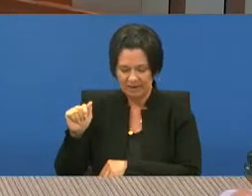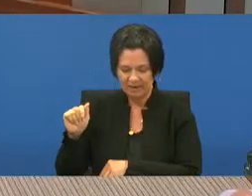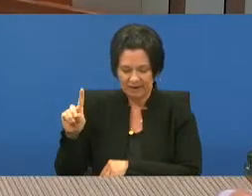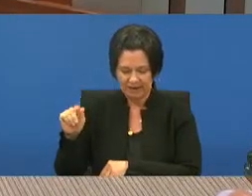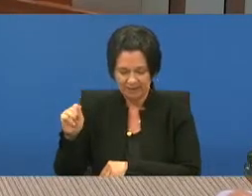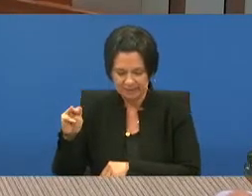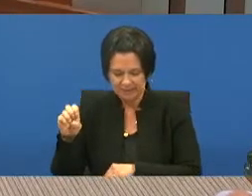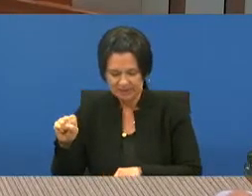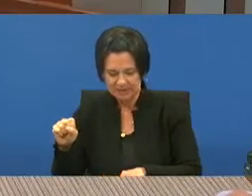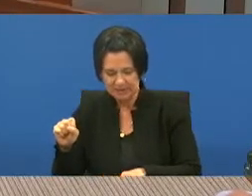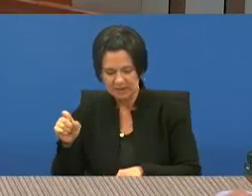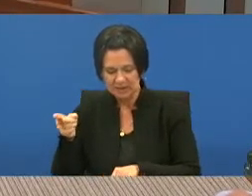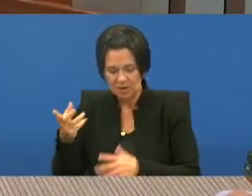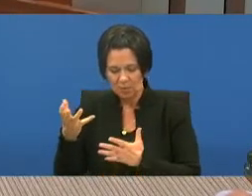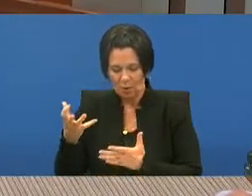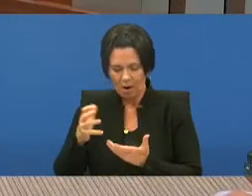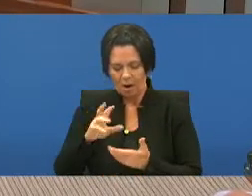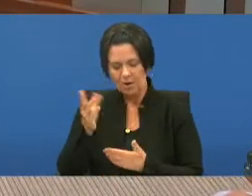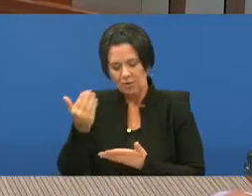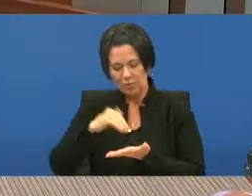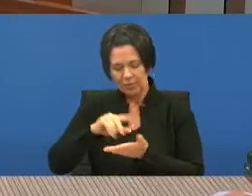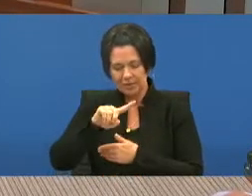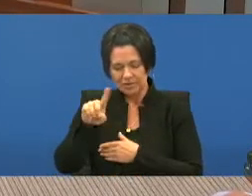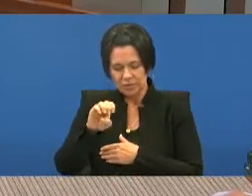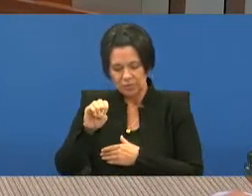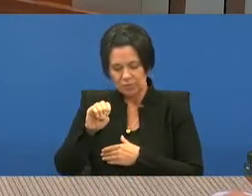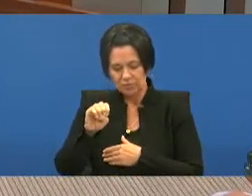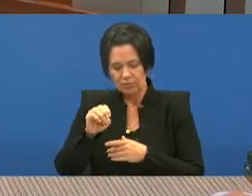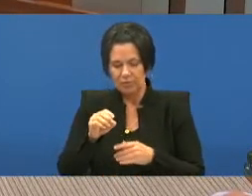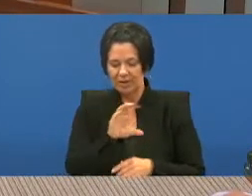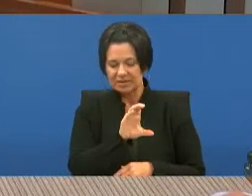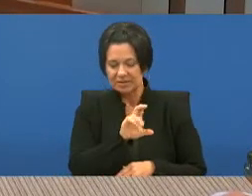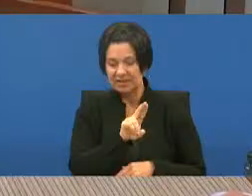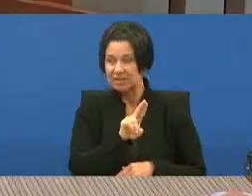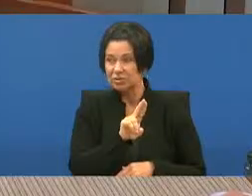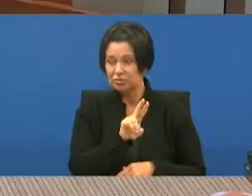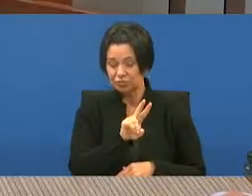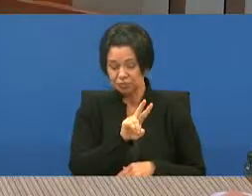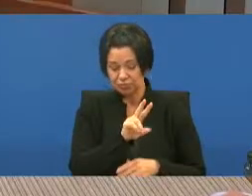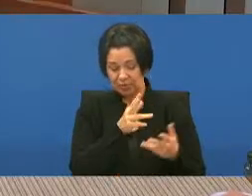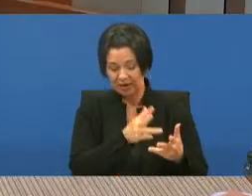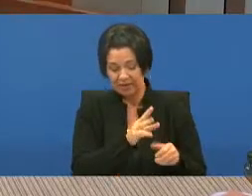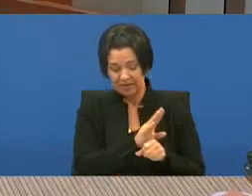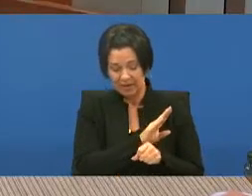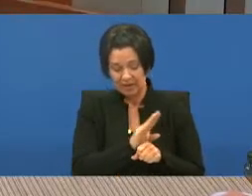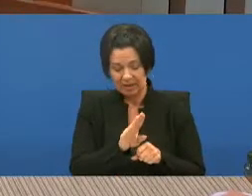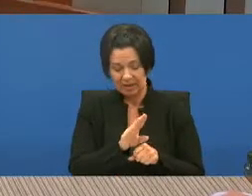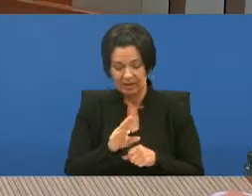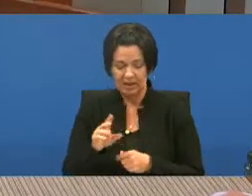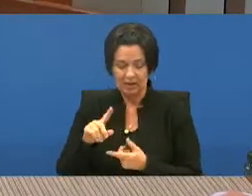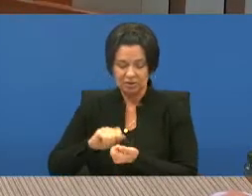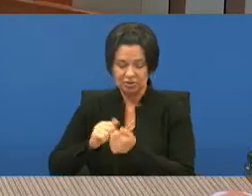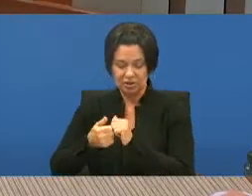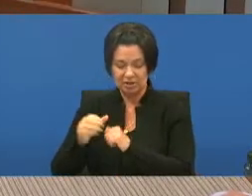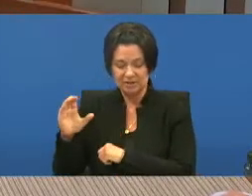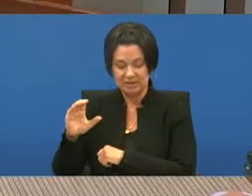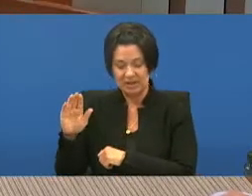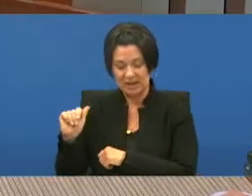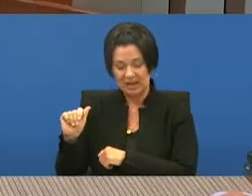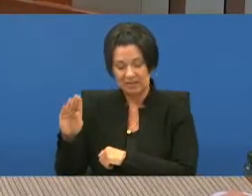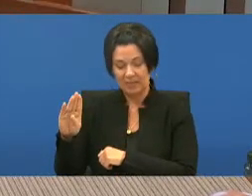of Donaldale Avenue, east of North Interstate Drive. Council District 11, Adams. Commission motion to